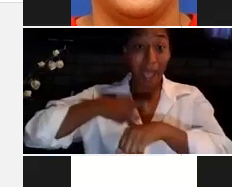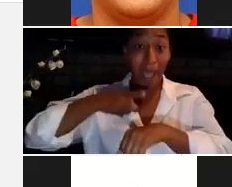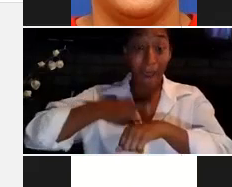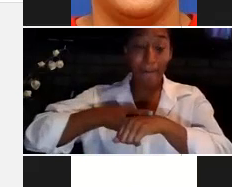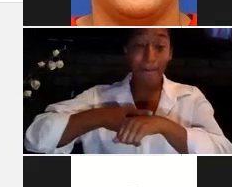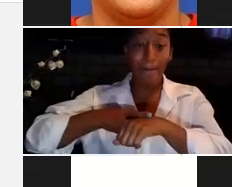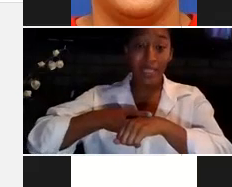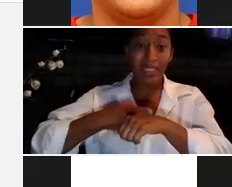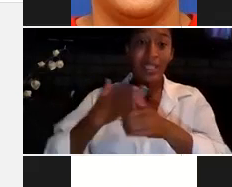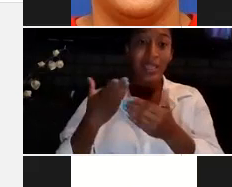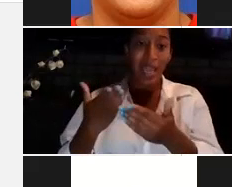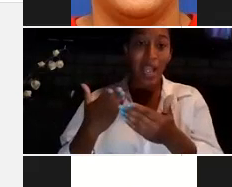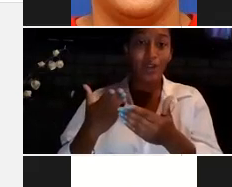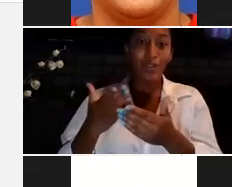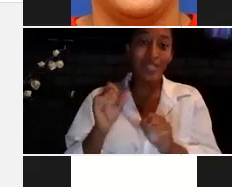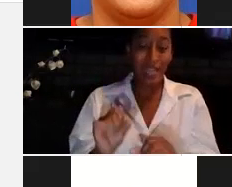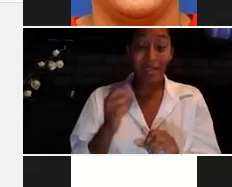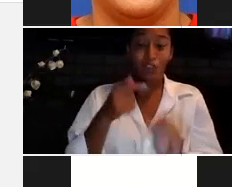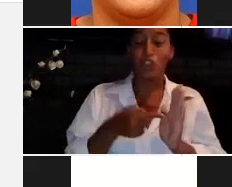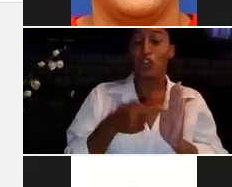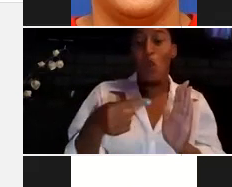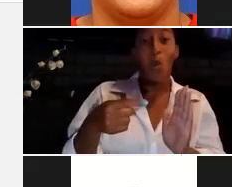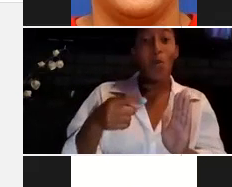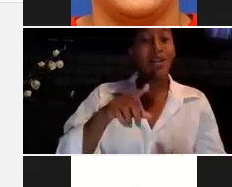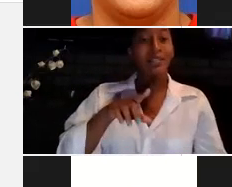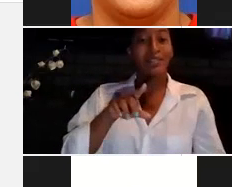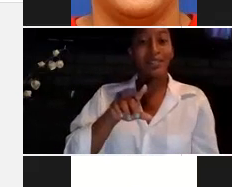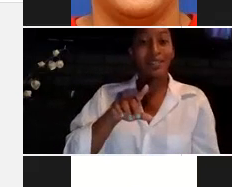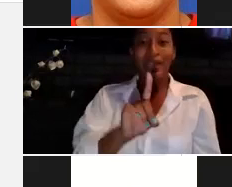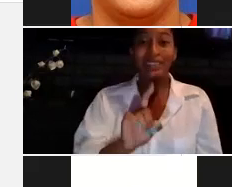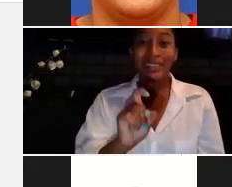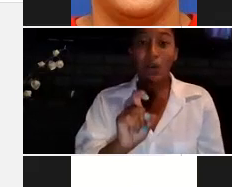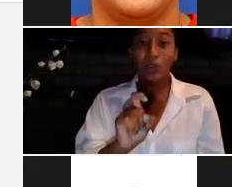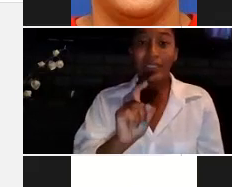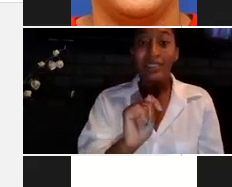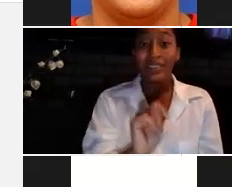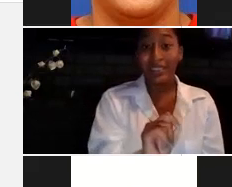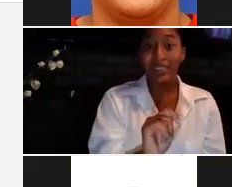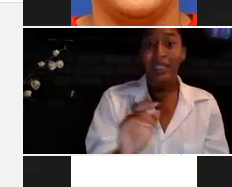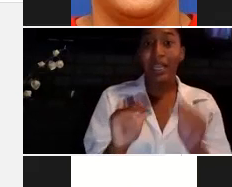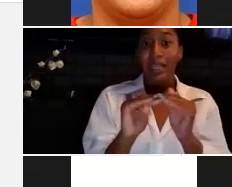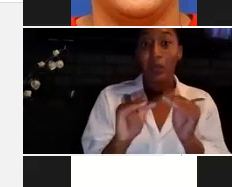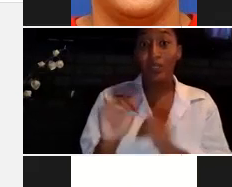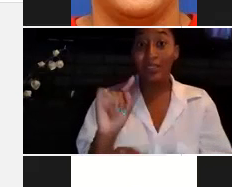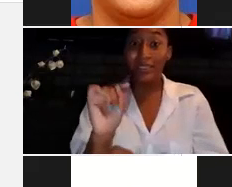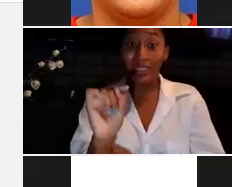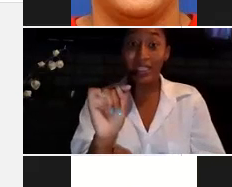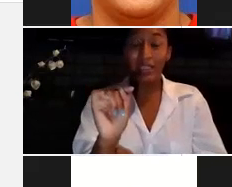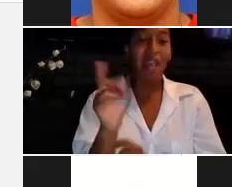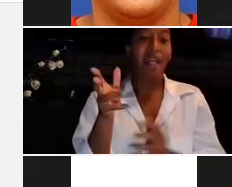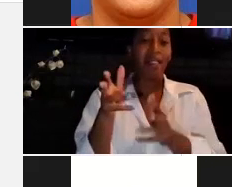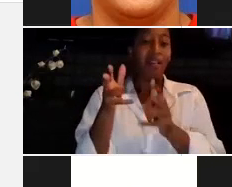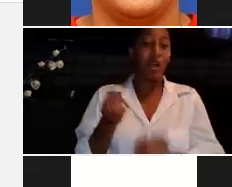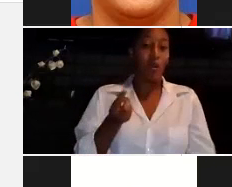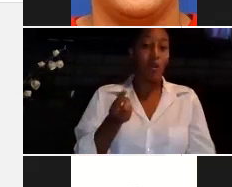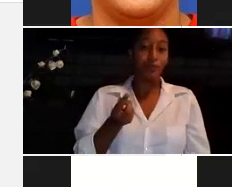t is equal to t and leave it at that. I'm not saying we always start our clock at 0, but